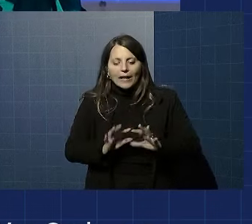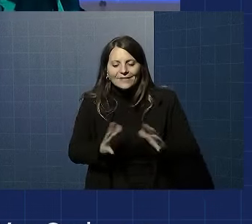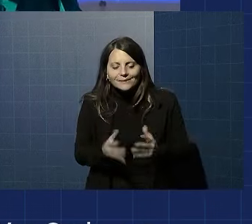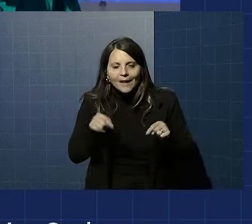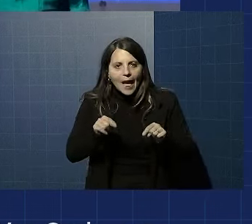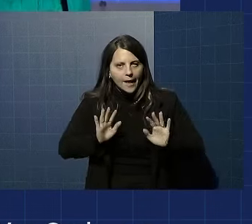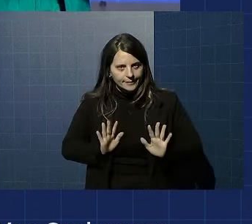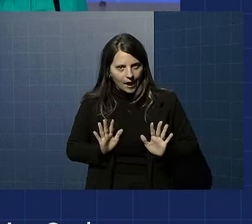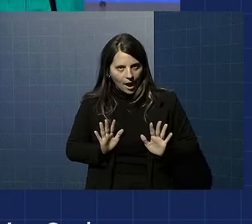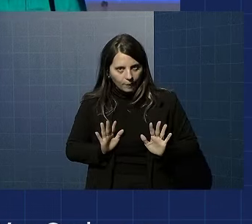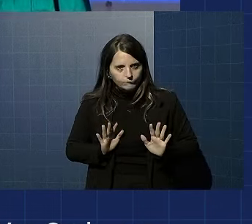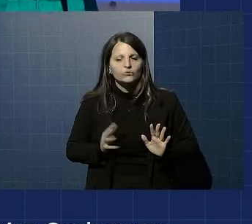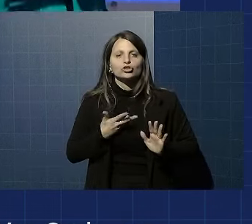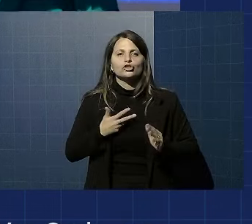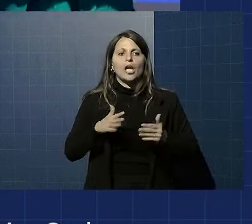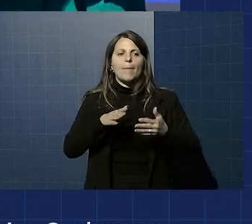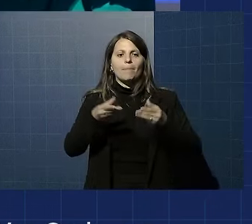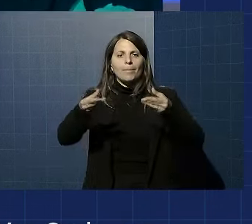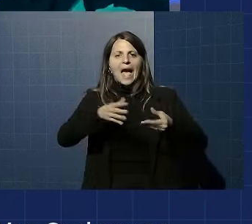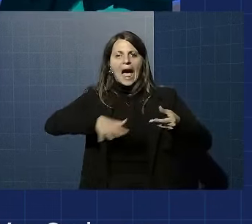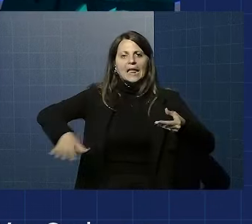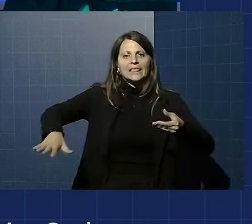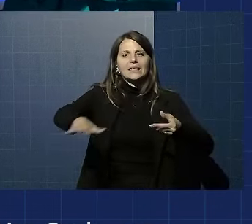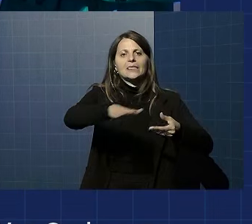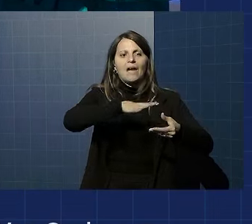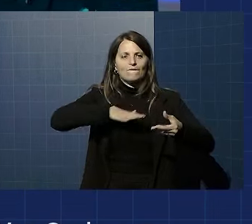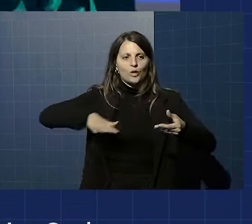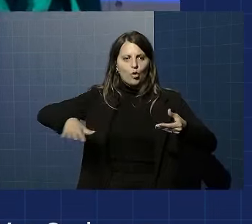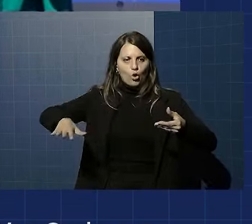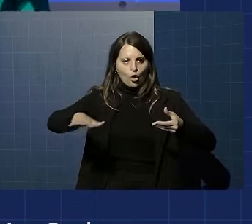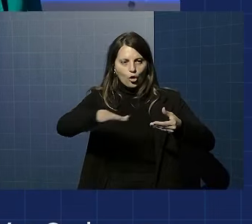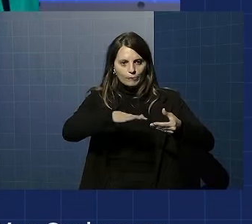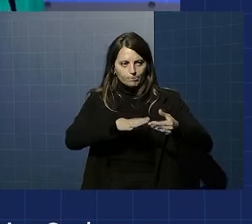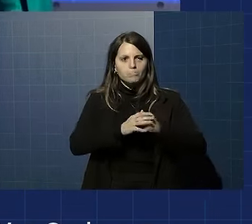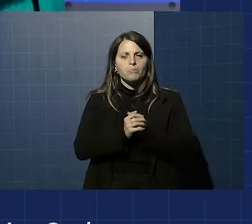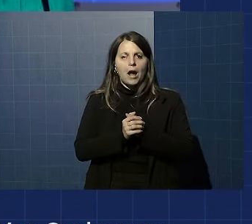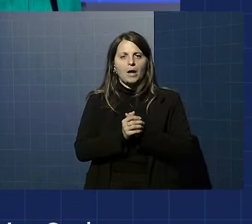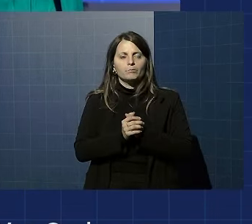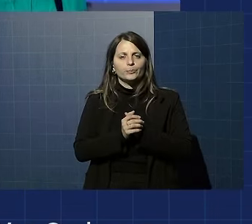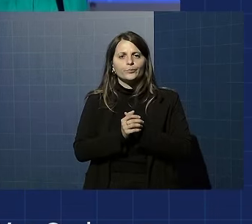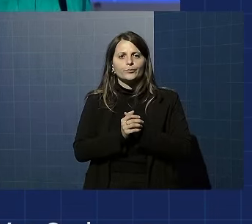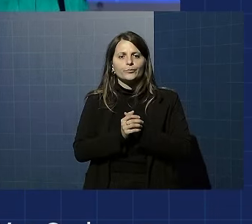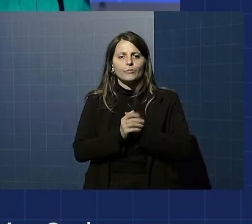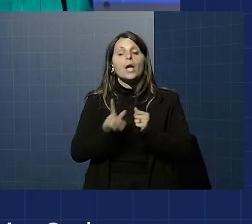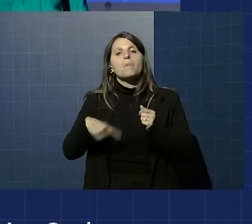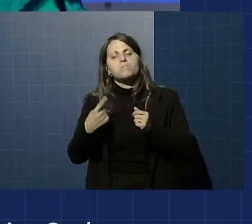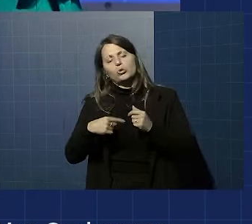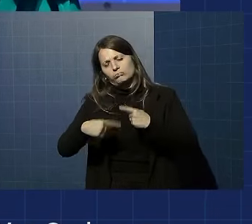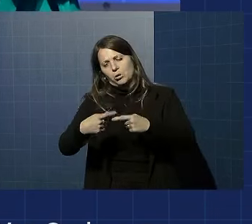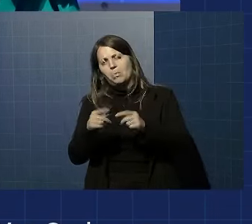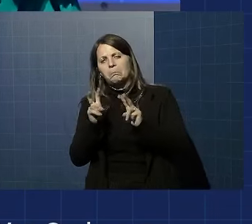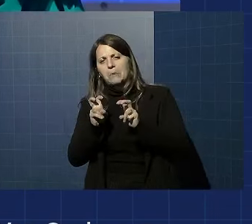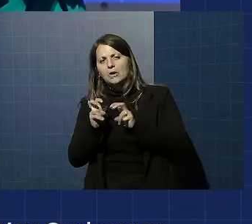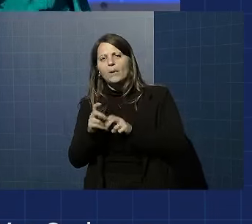more in detail on that, and then eventually we will also come to Moon and Mars, which for now, from ESA side, have been